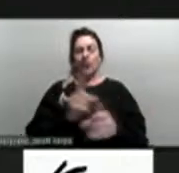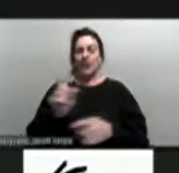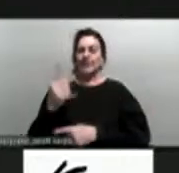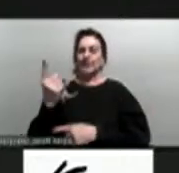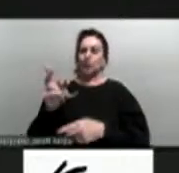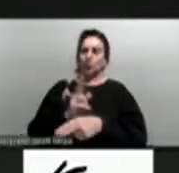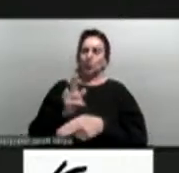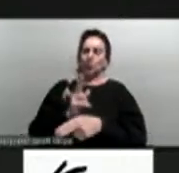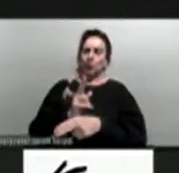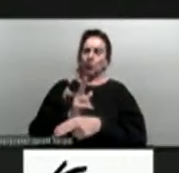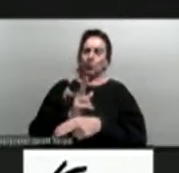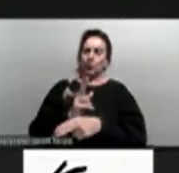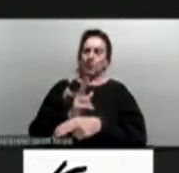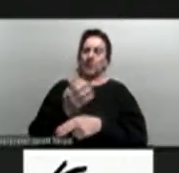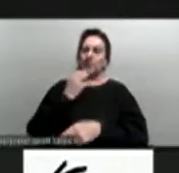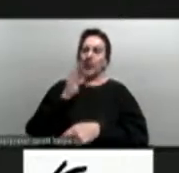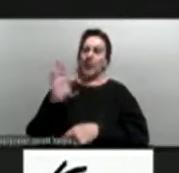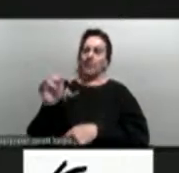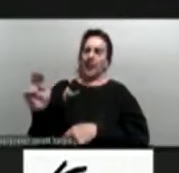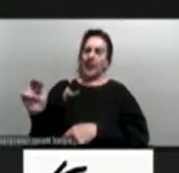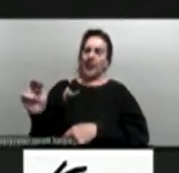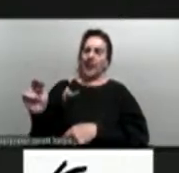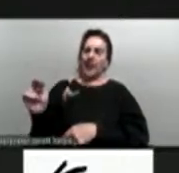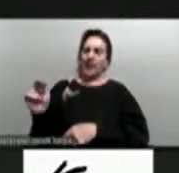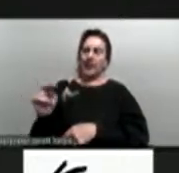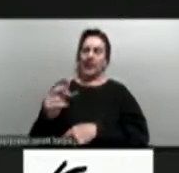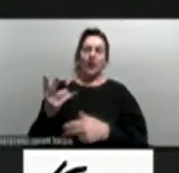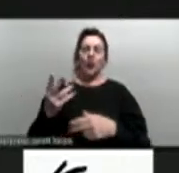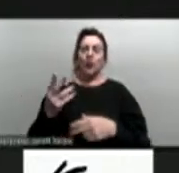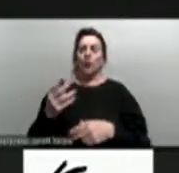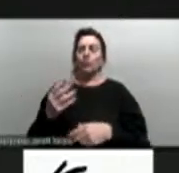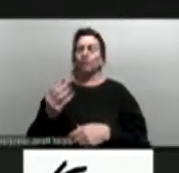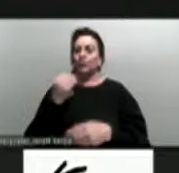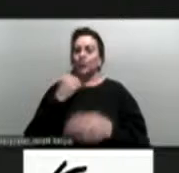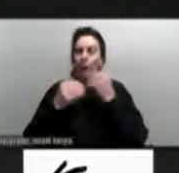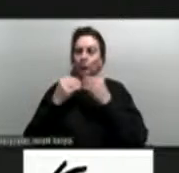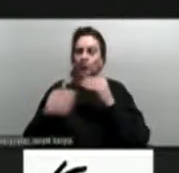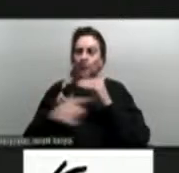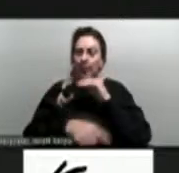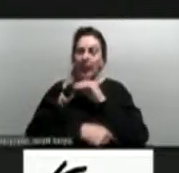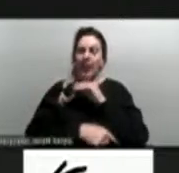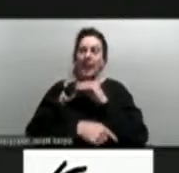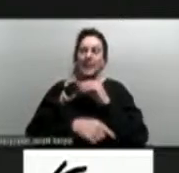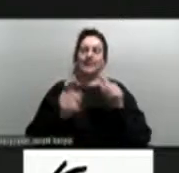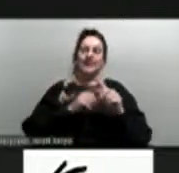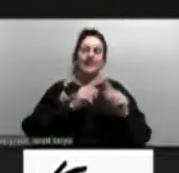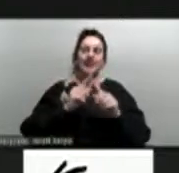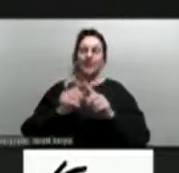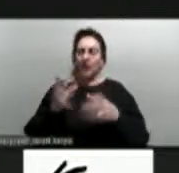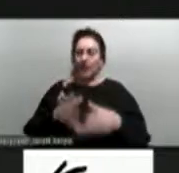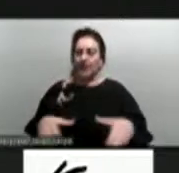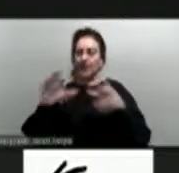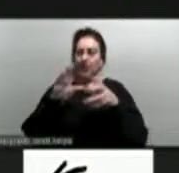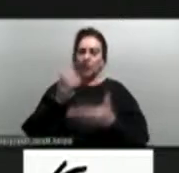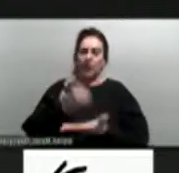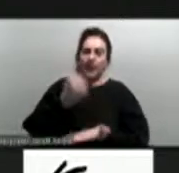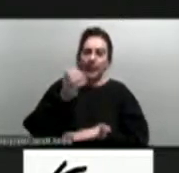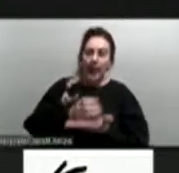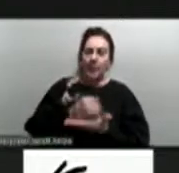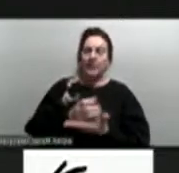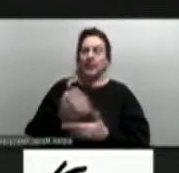bans, the bans of plastic grocery bags, phone, food service containers and cups, plastic